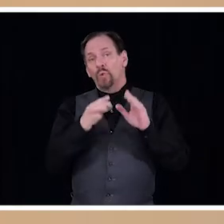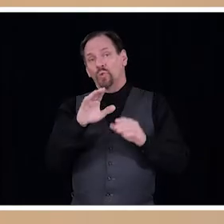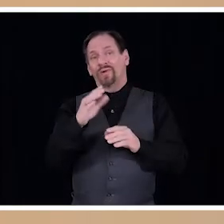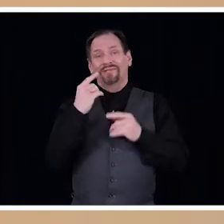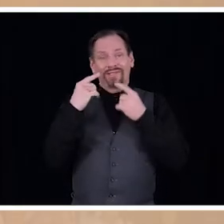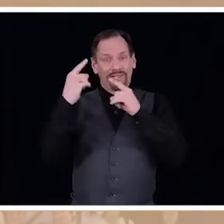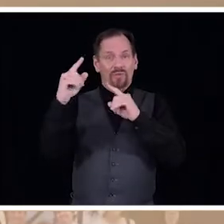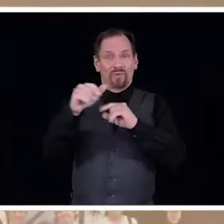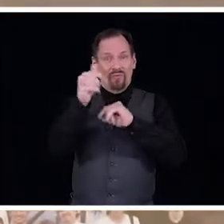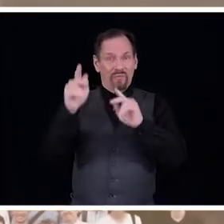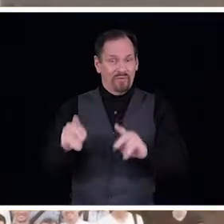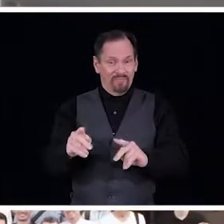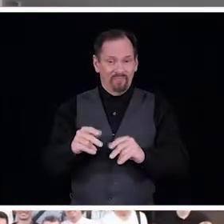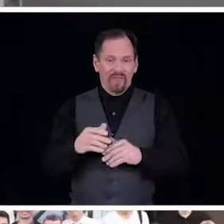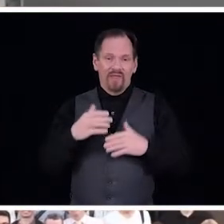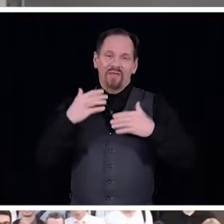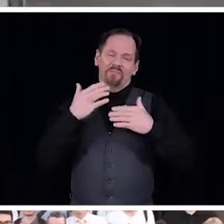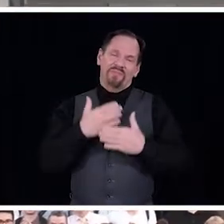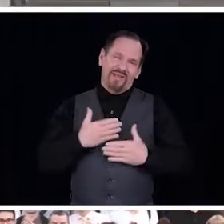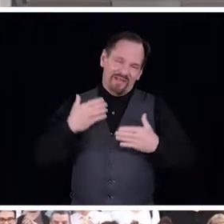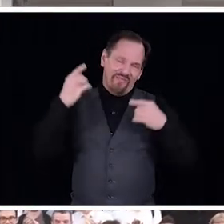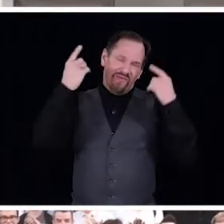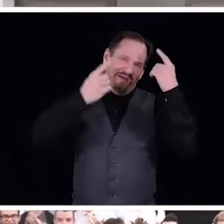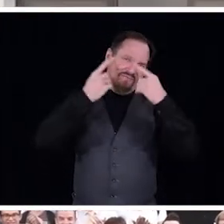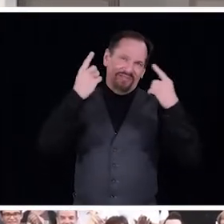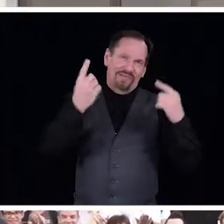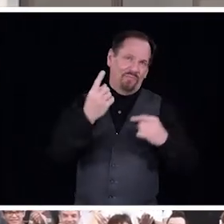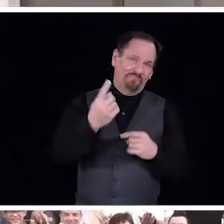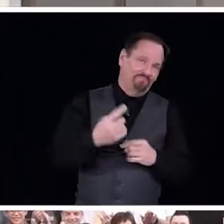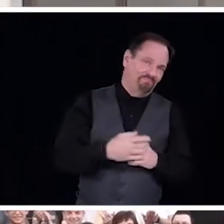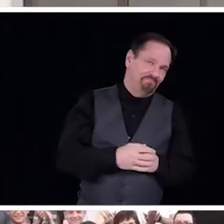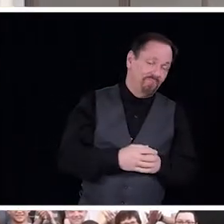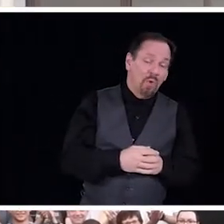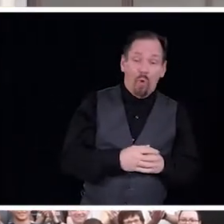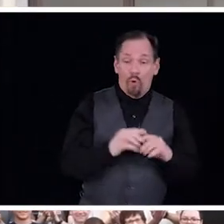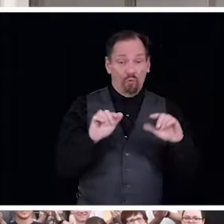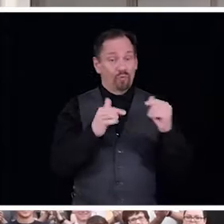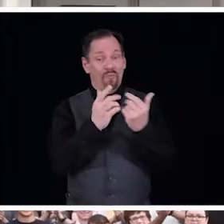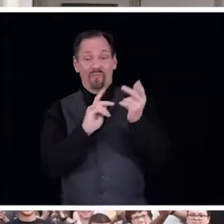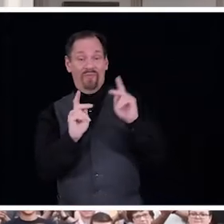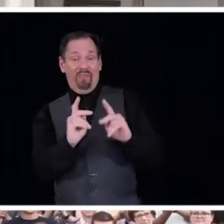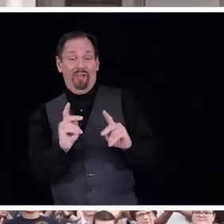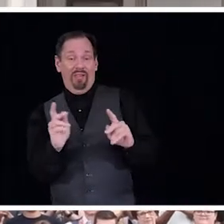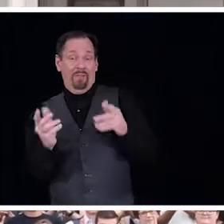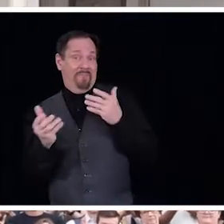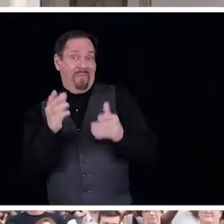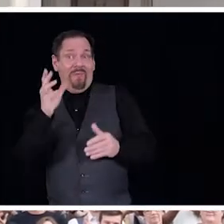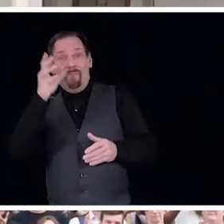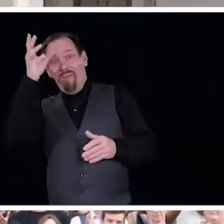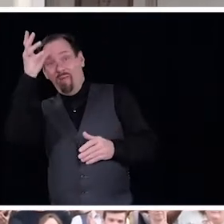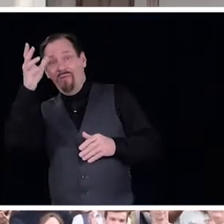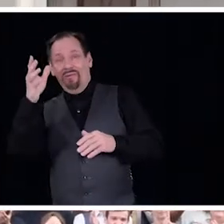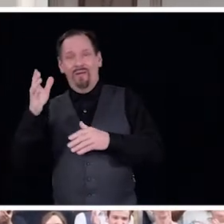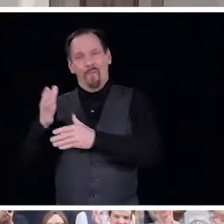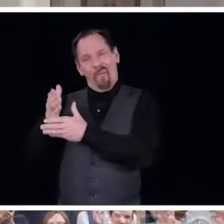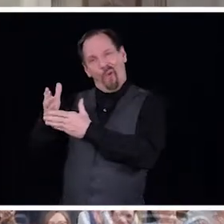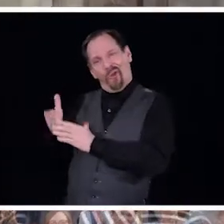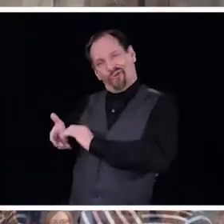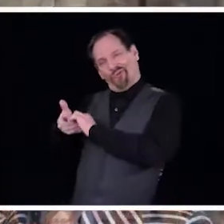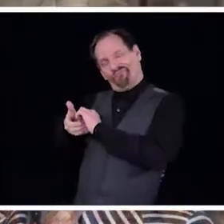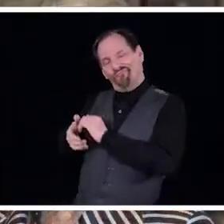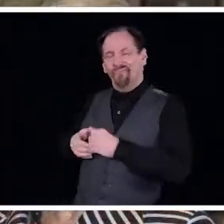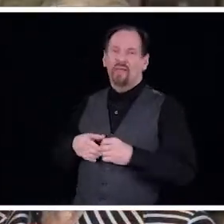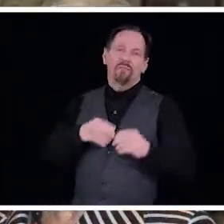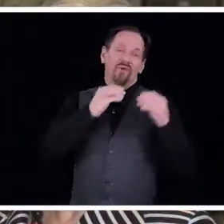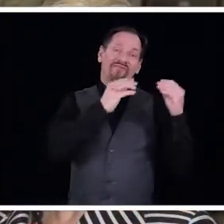someone else. Please think of someone or a group of people, whether it's a parent, a partner, a professor,